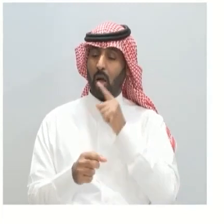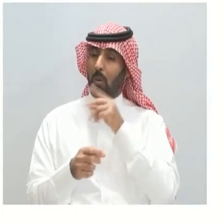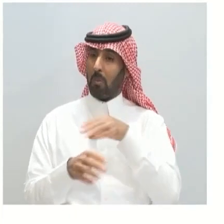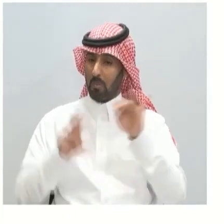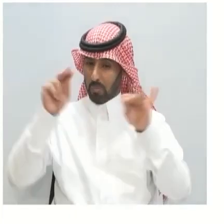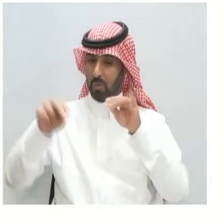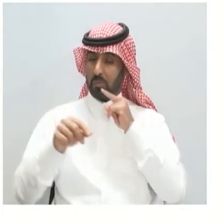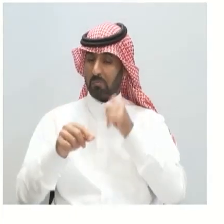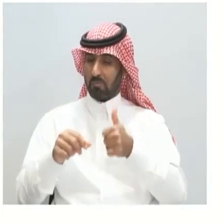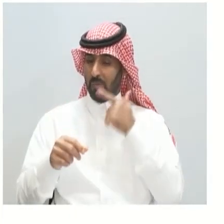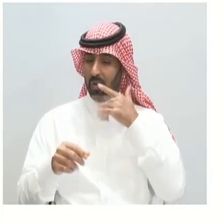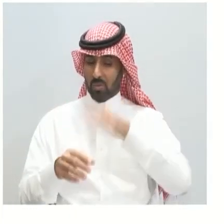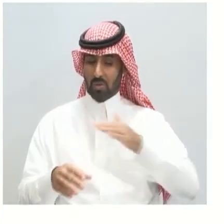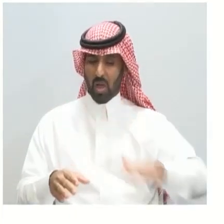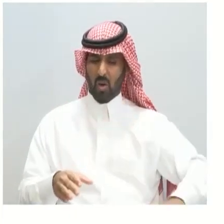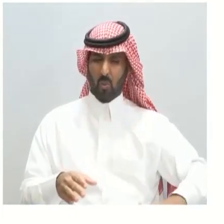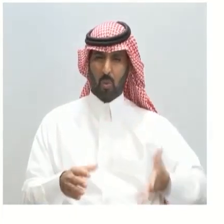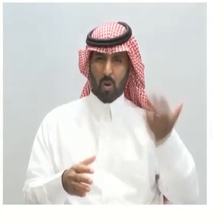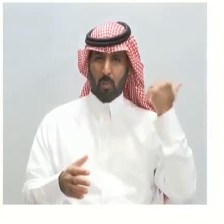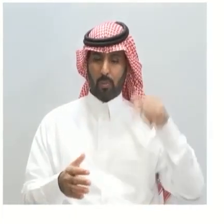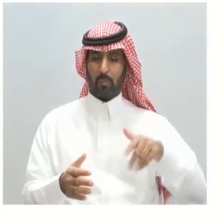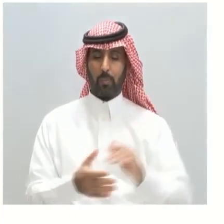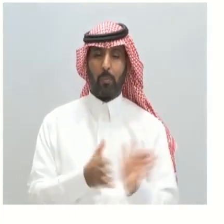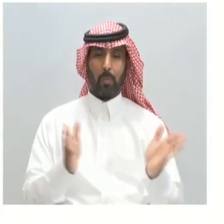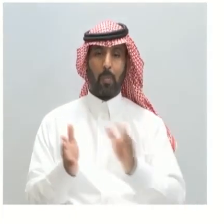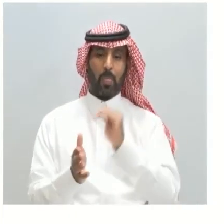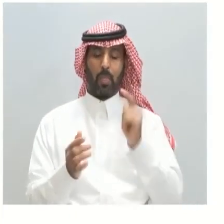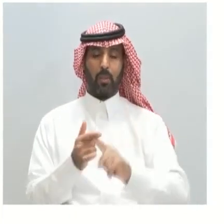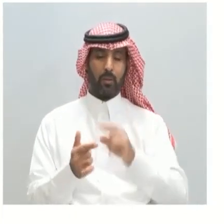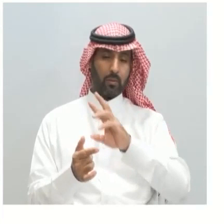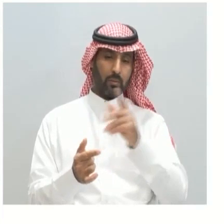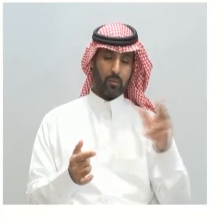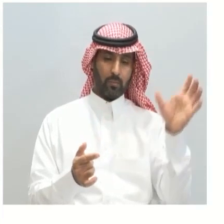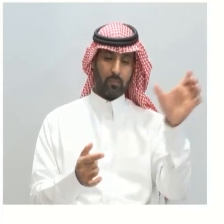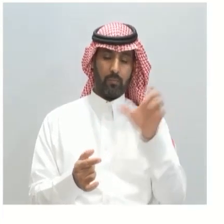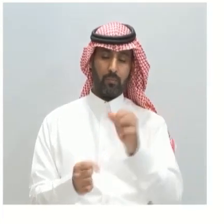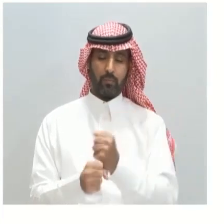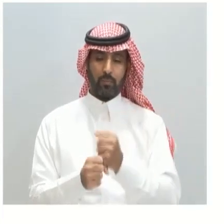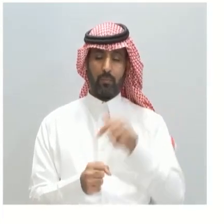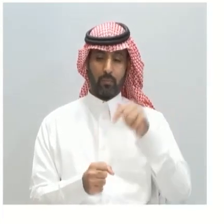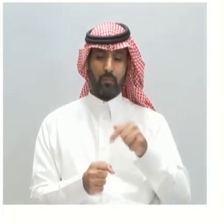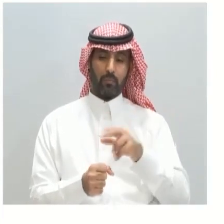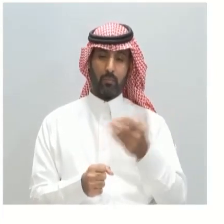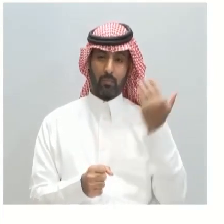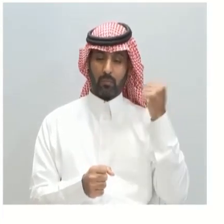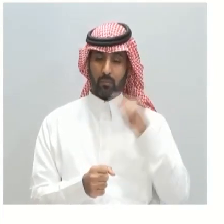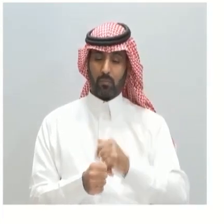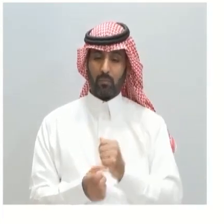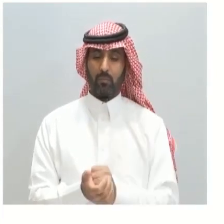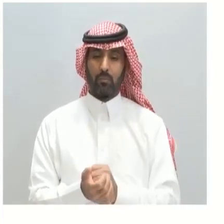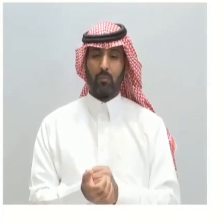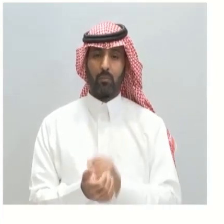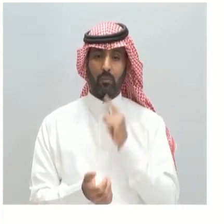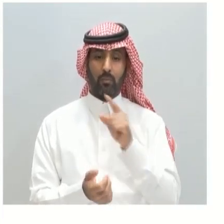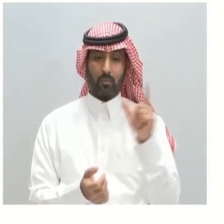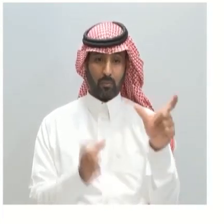about his childhood. So let's complete these sentences with different participles of your own idea. So